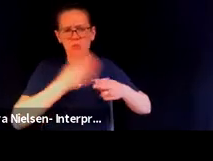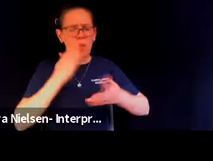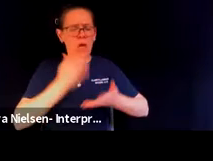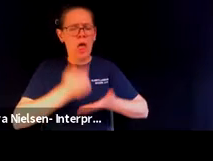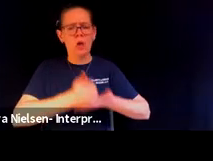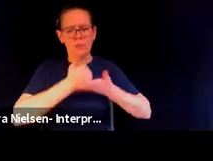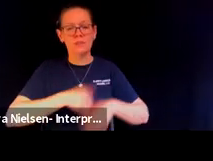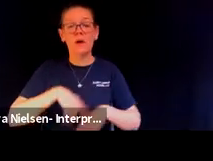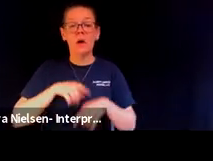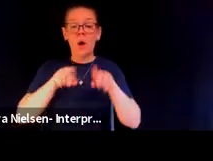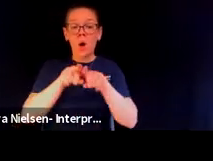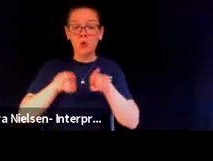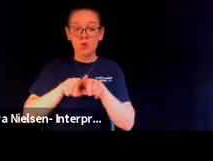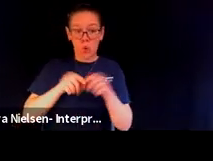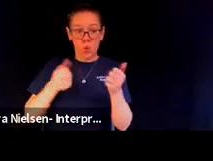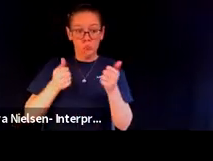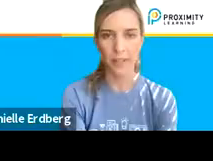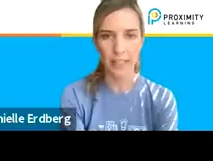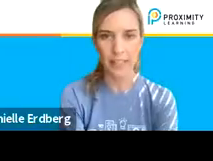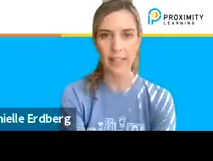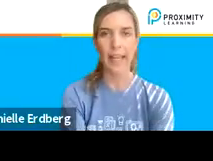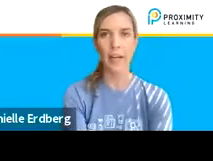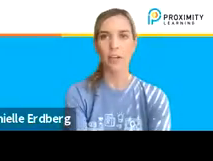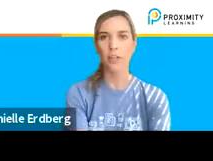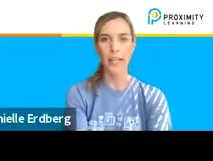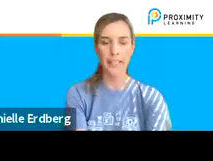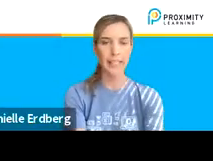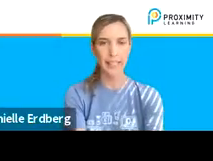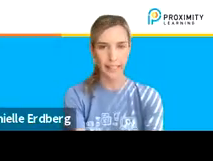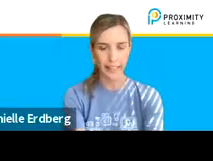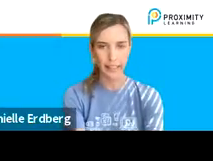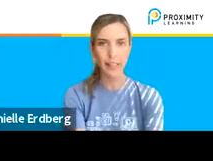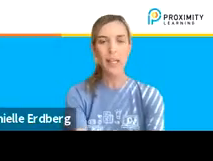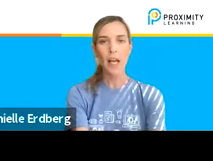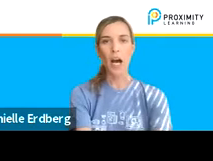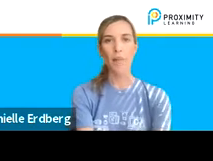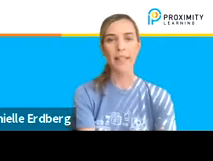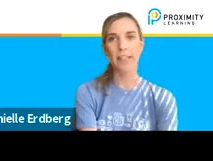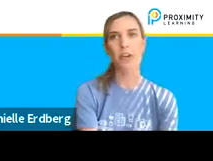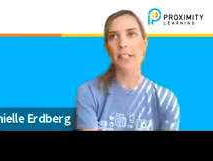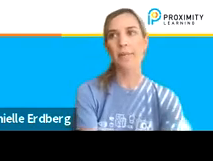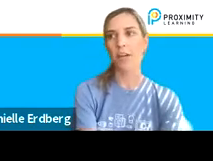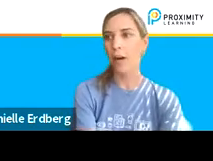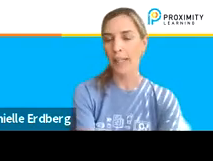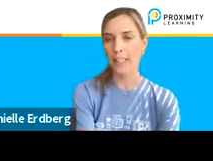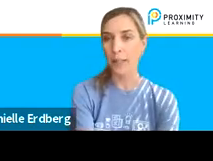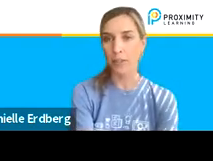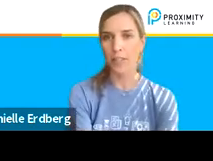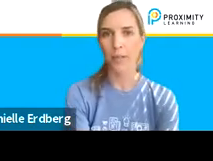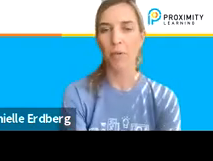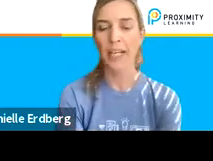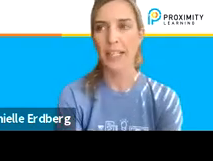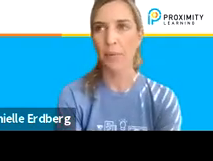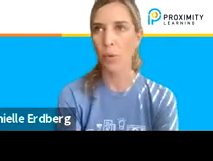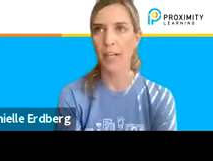also have a team of development resources. They are located in India. And these are our teams that are helping us build